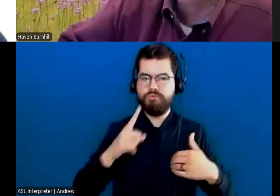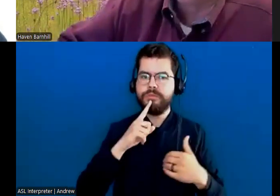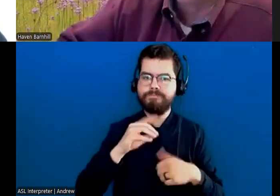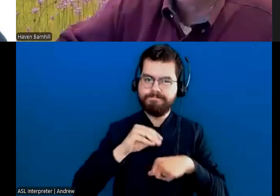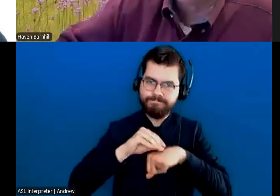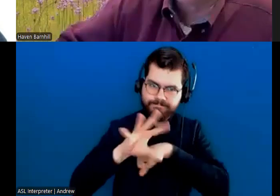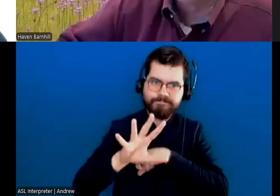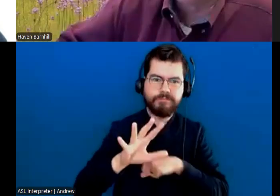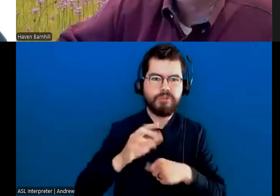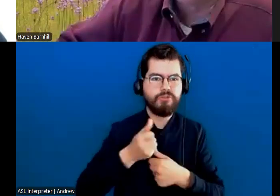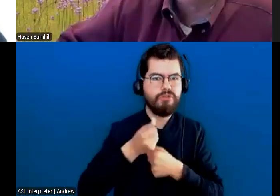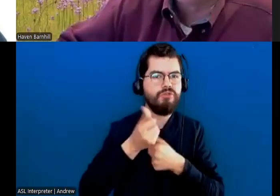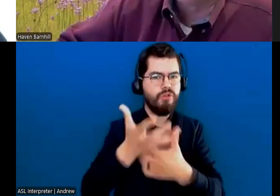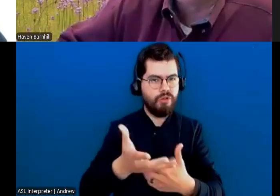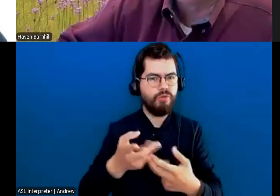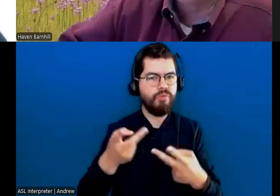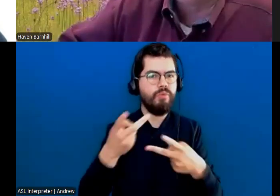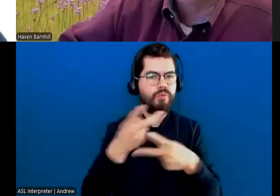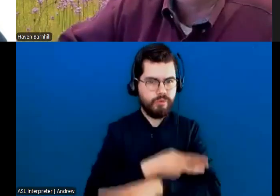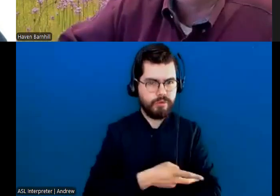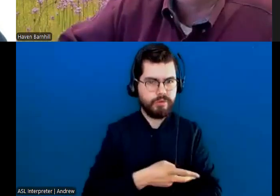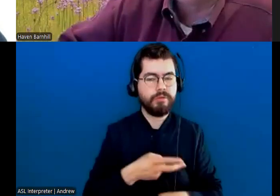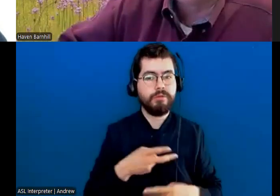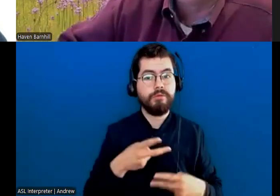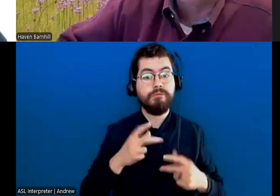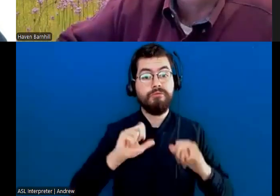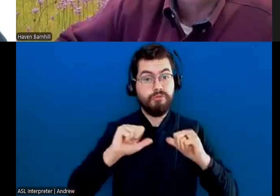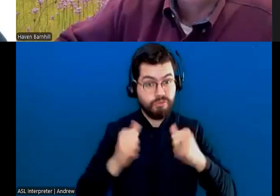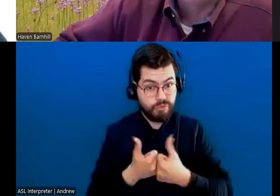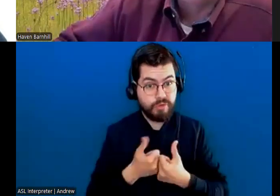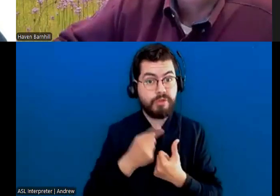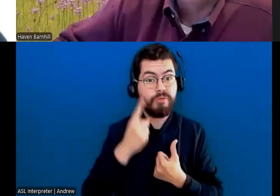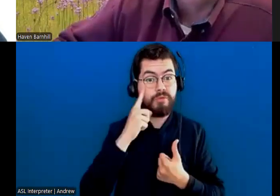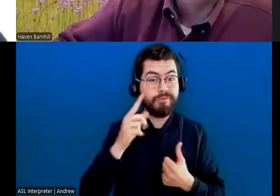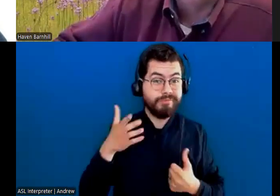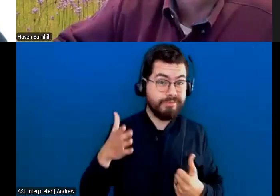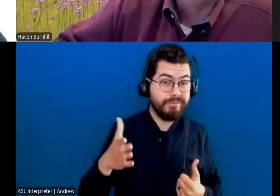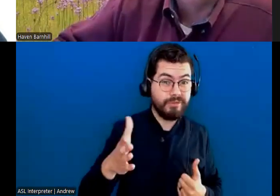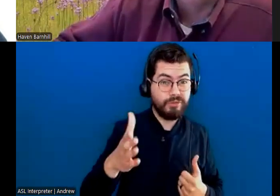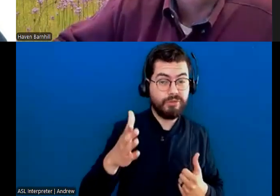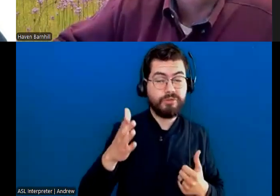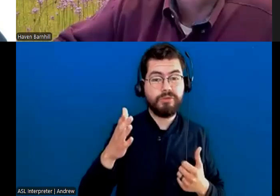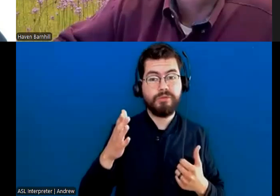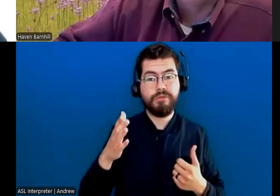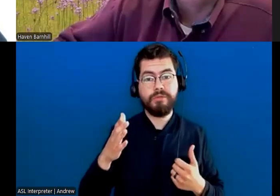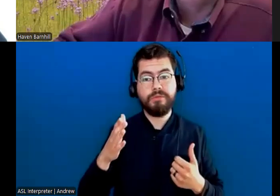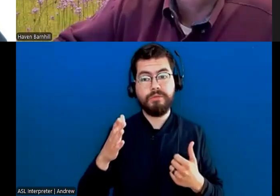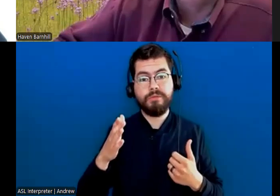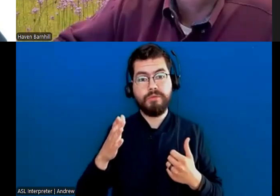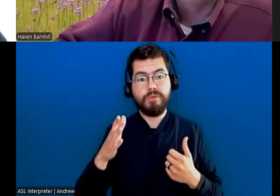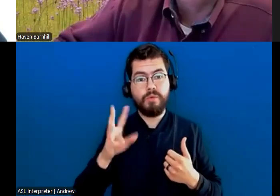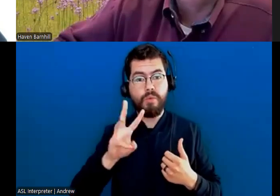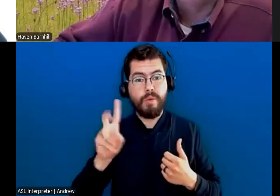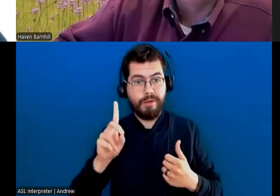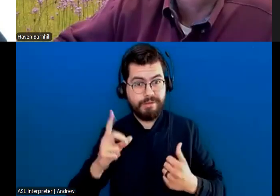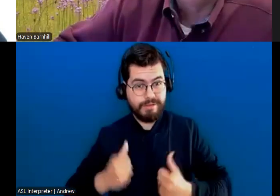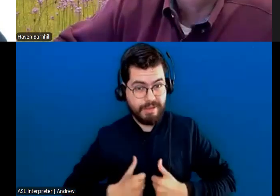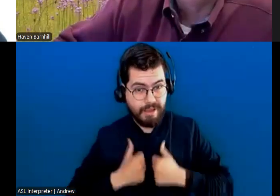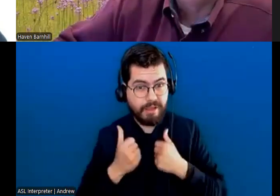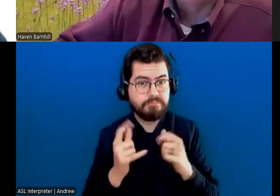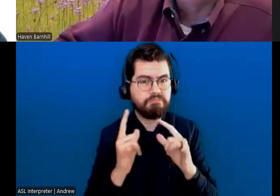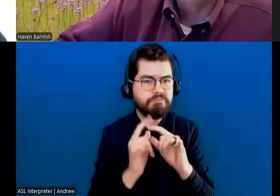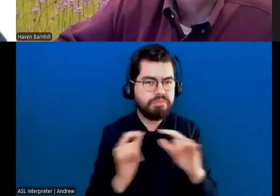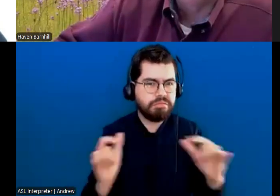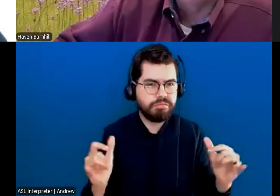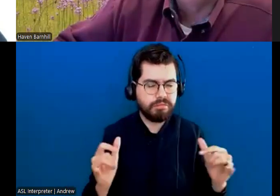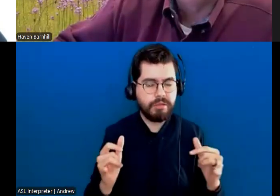providing a habitat for the wildlife and fish when they need it and where they need it. But we just have to go with